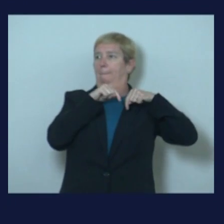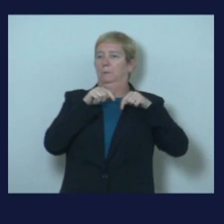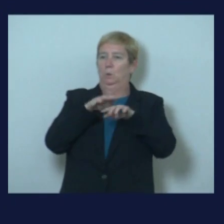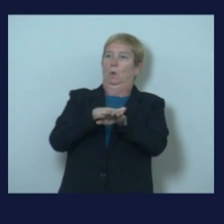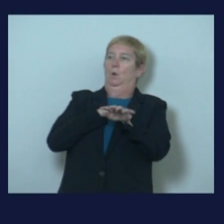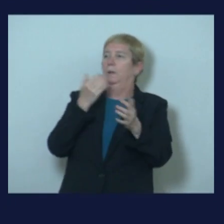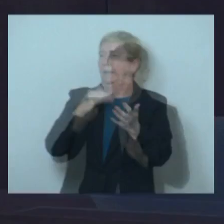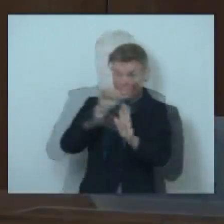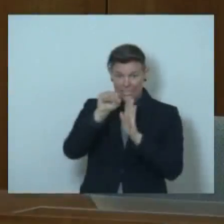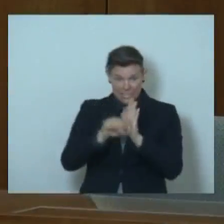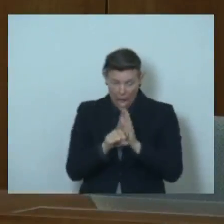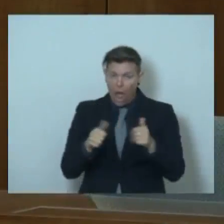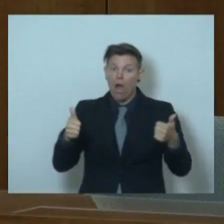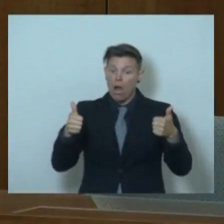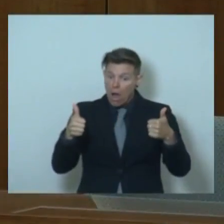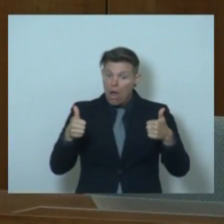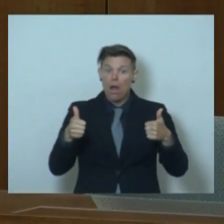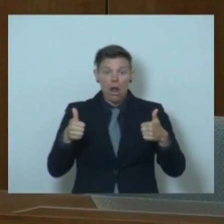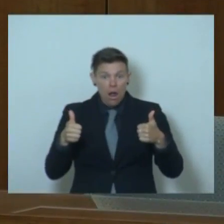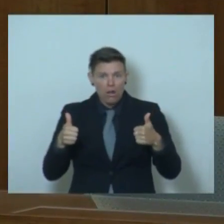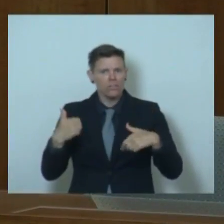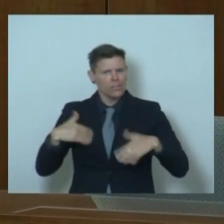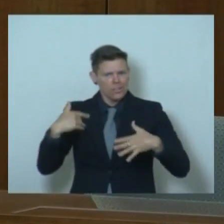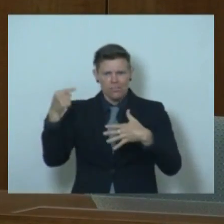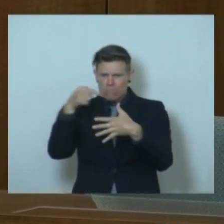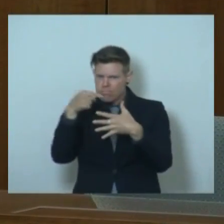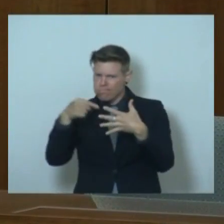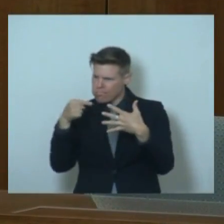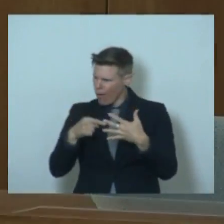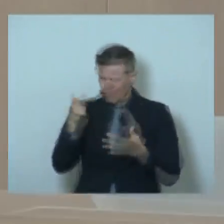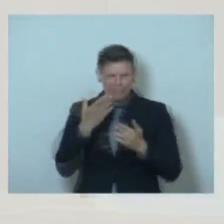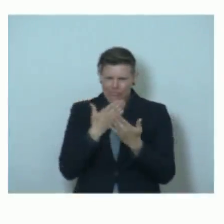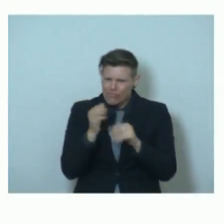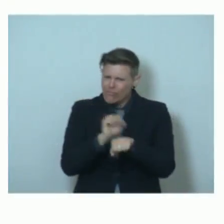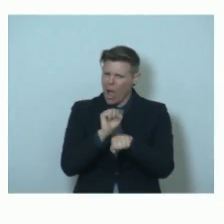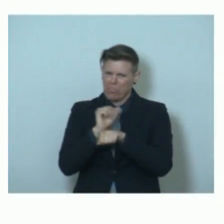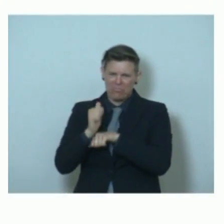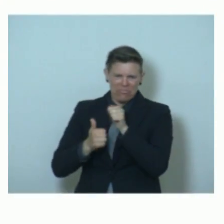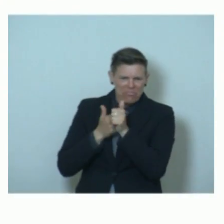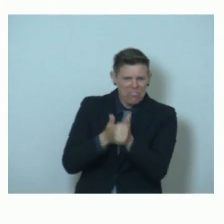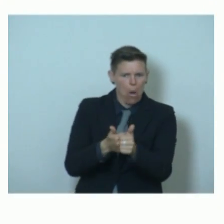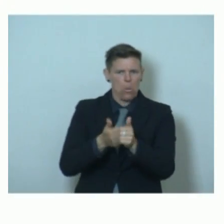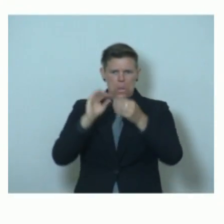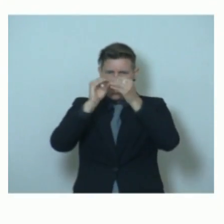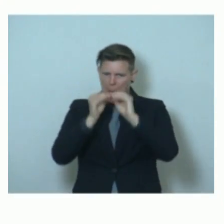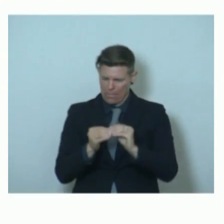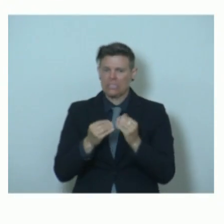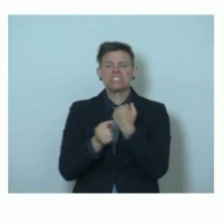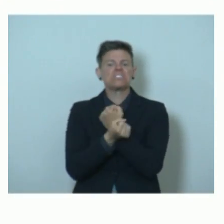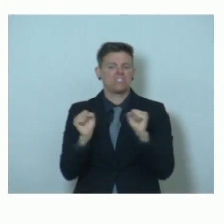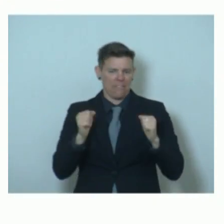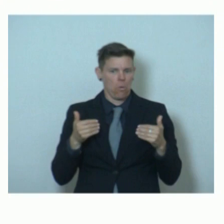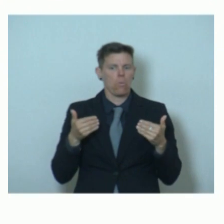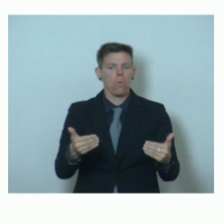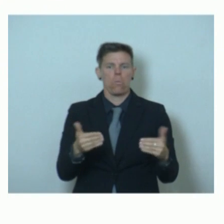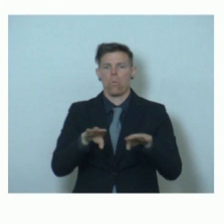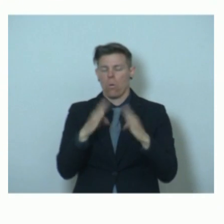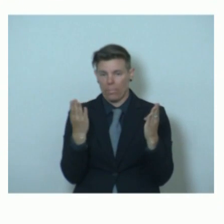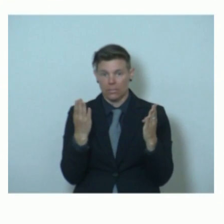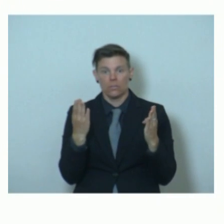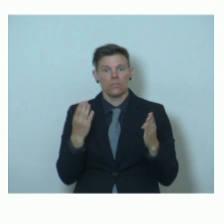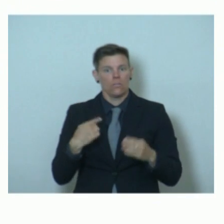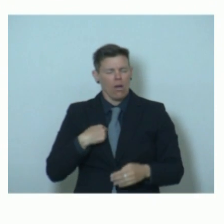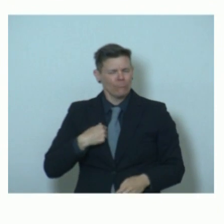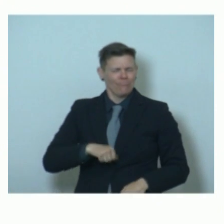sector, and we don't want to do that. Dr. David Scraise says the new public health order comes as New Mexico continues to be one of the few states